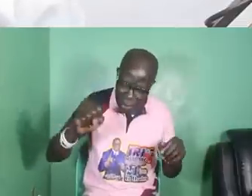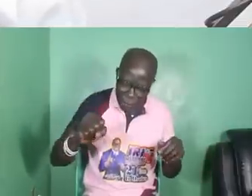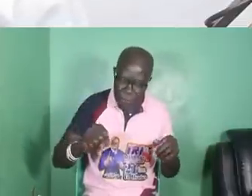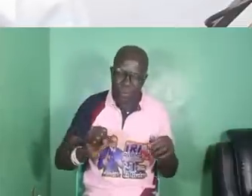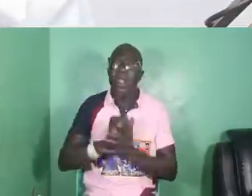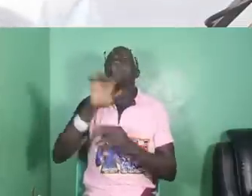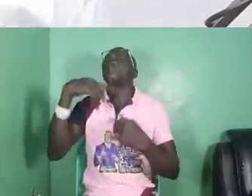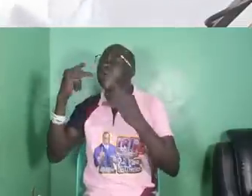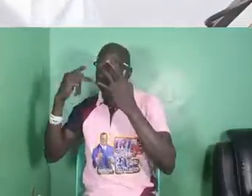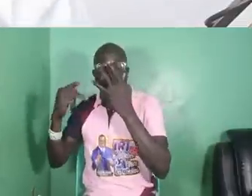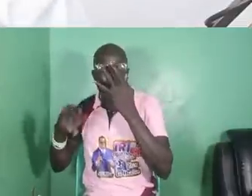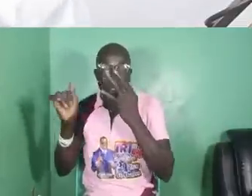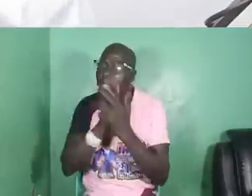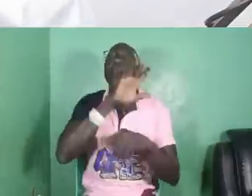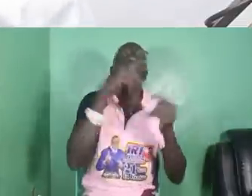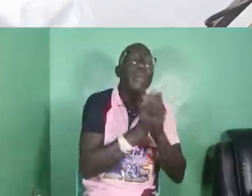bo ta je pari. Ah.